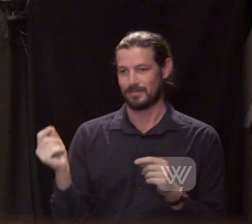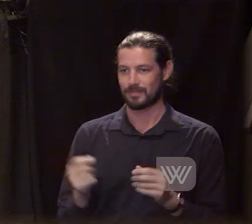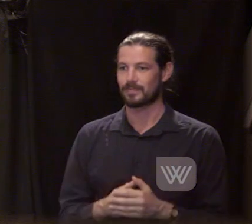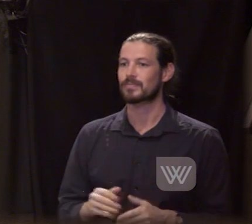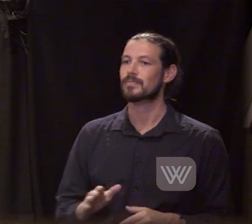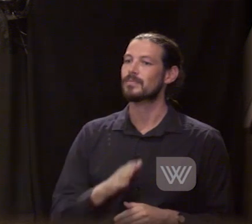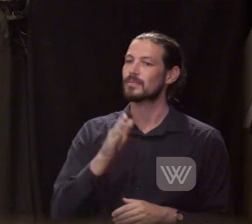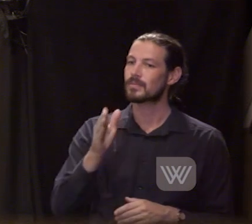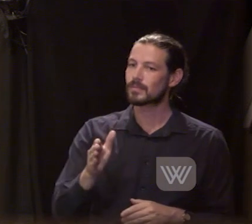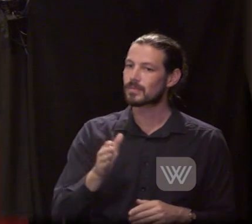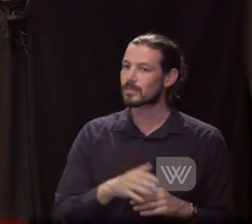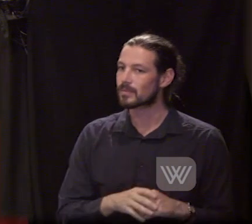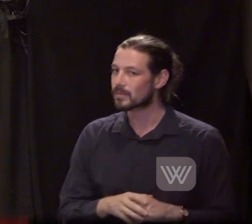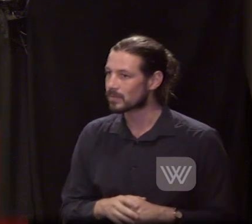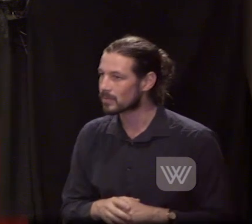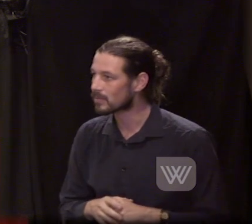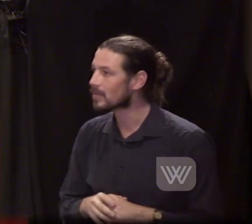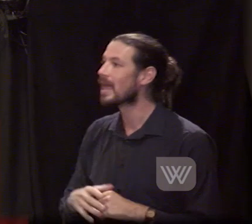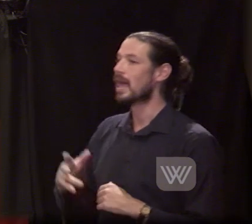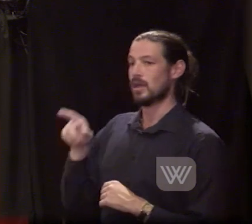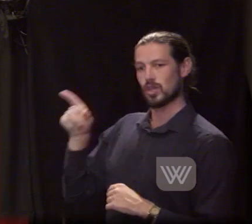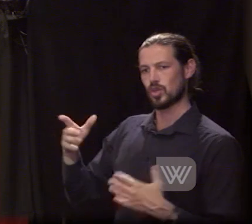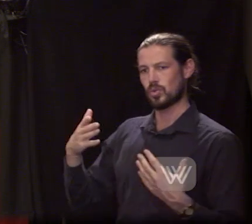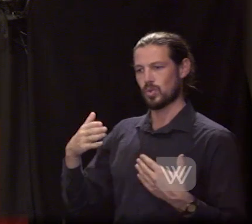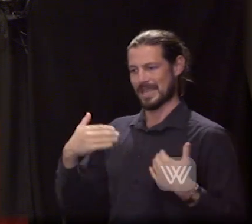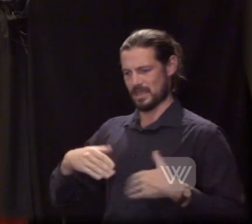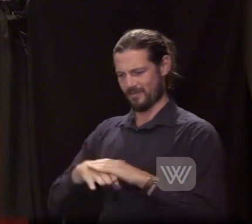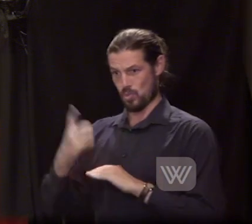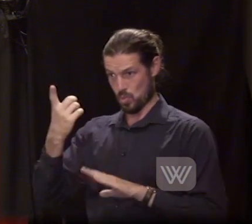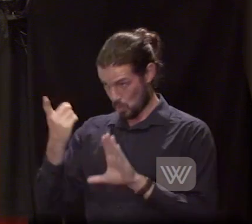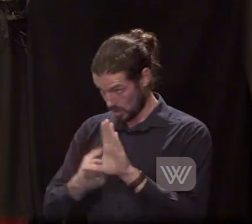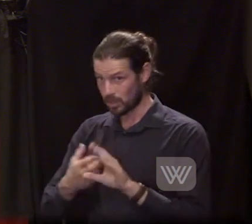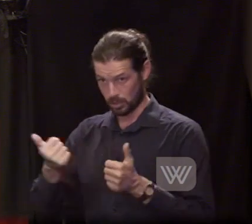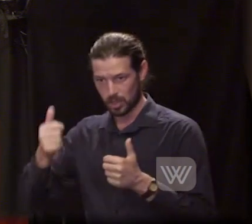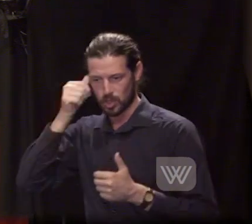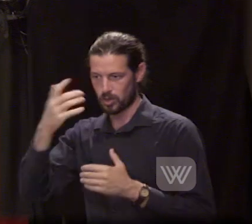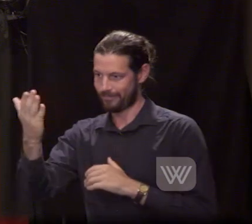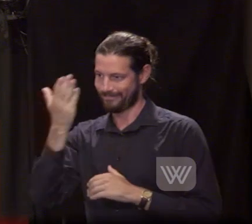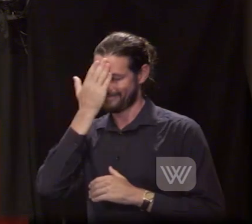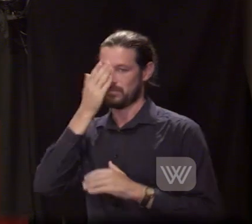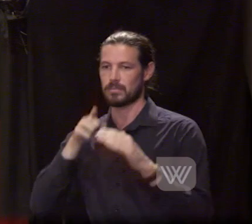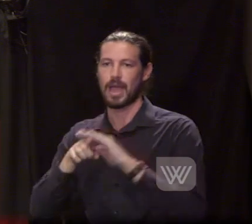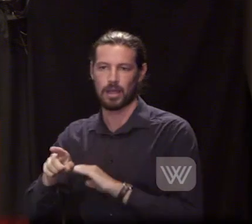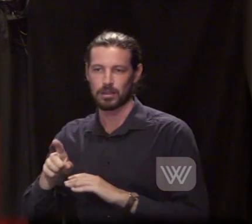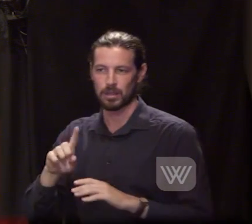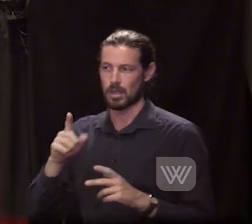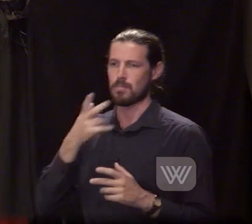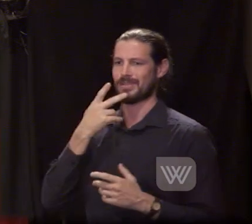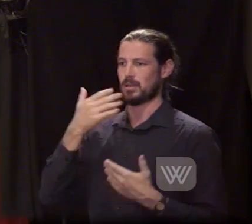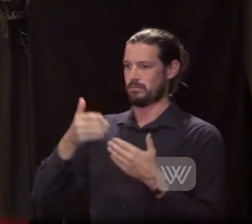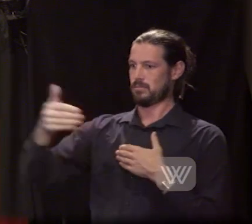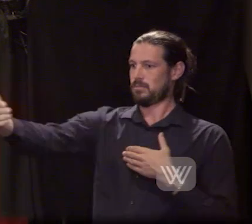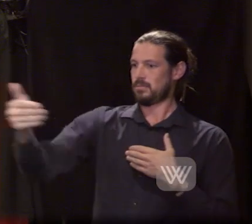things have changed if you didn't know when you were going to leave? That's a great question because I think the amount of